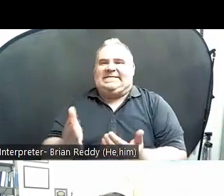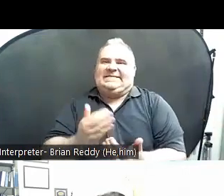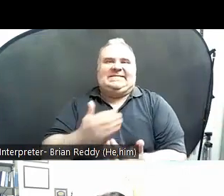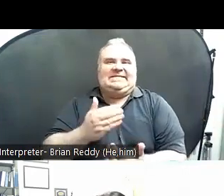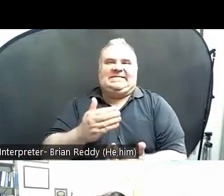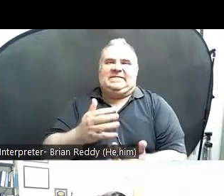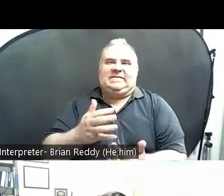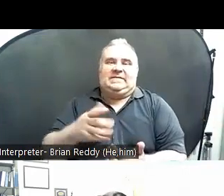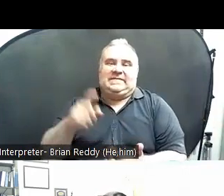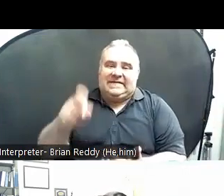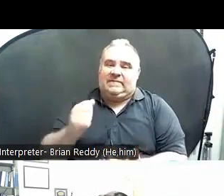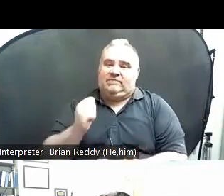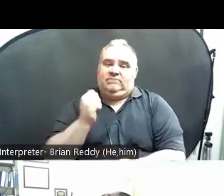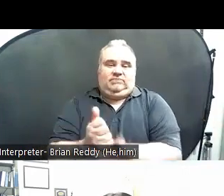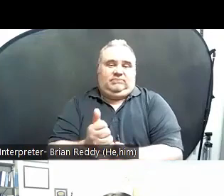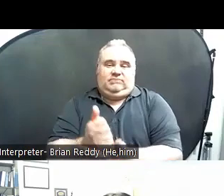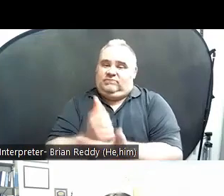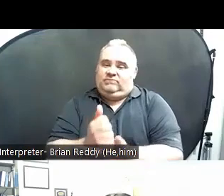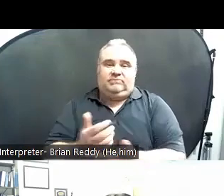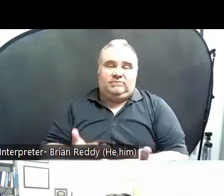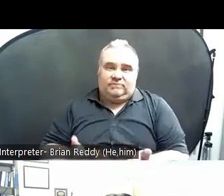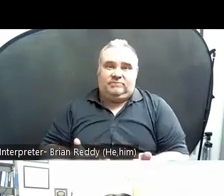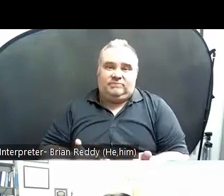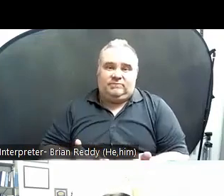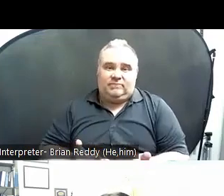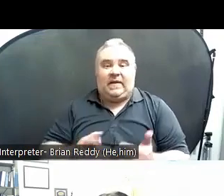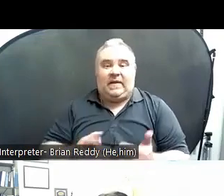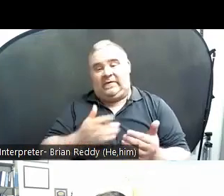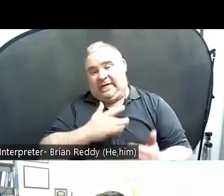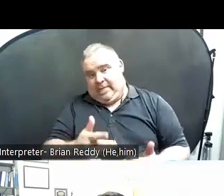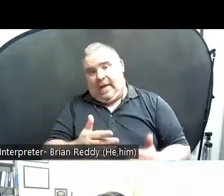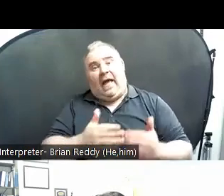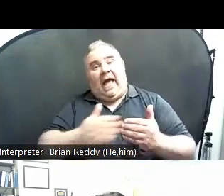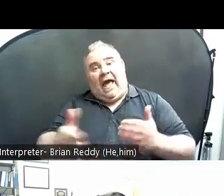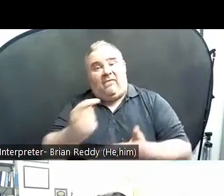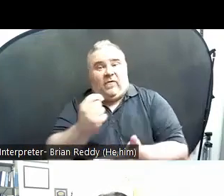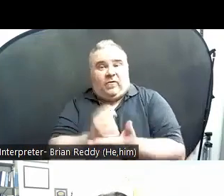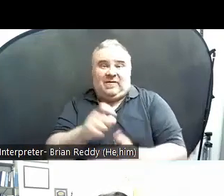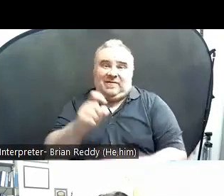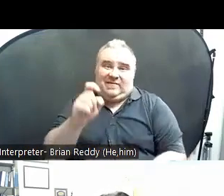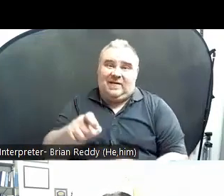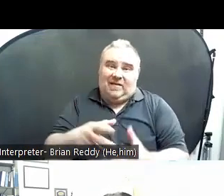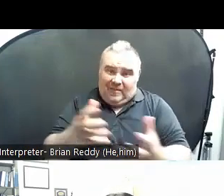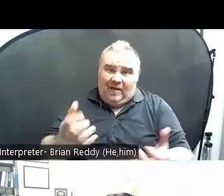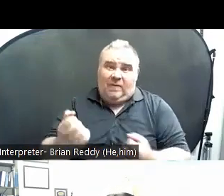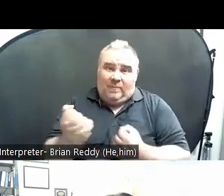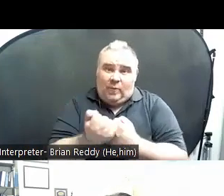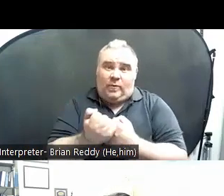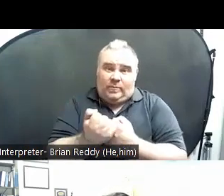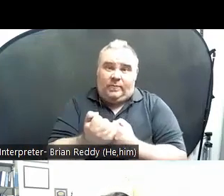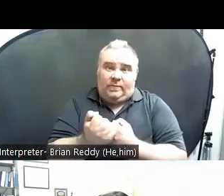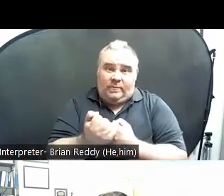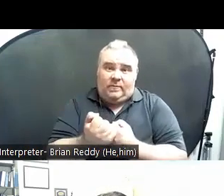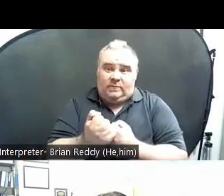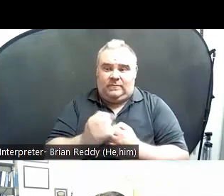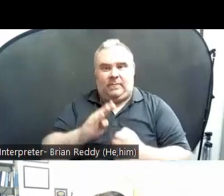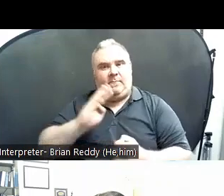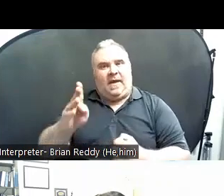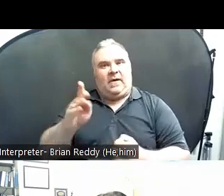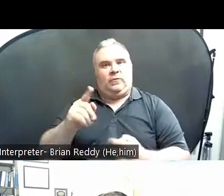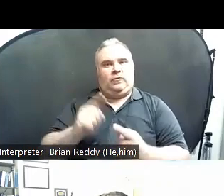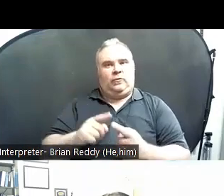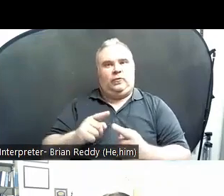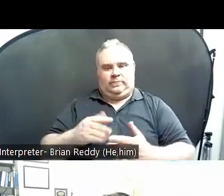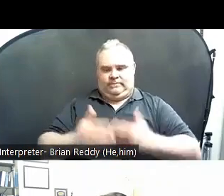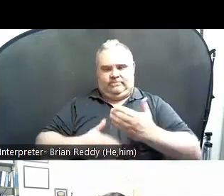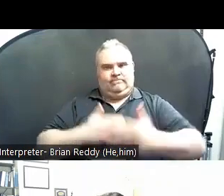which we need interventions for, and for whom after treatment may need a lot of support to get patients back to where they